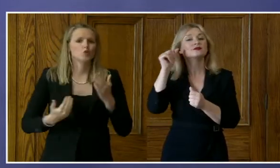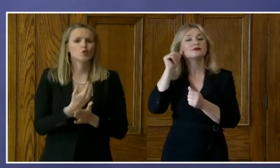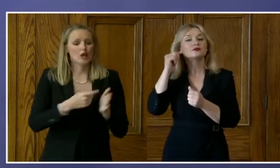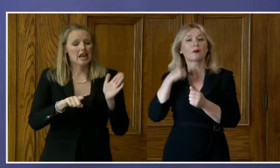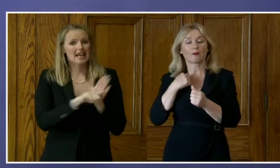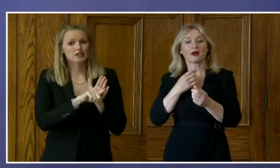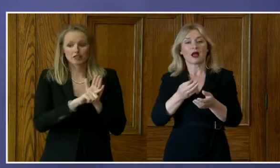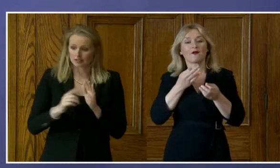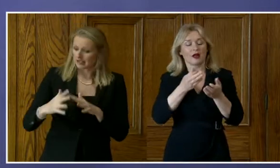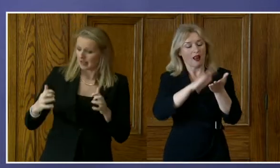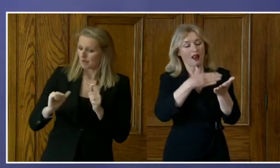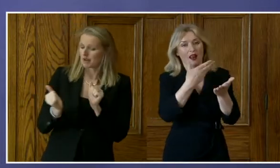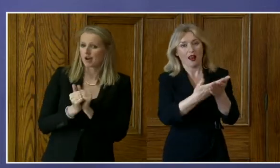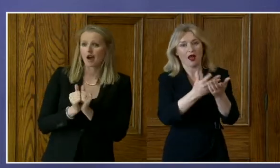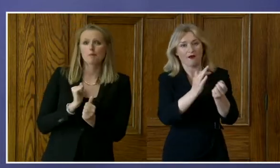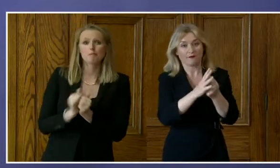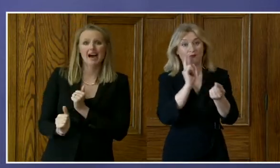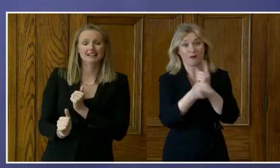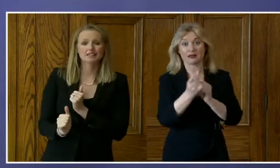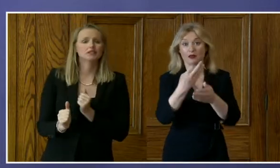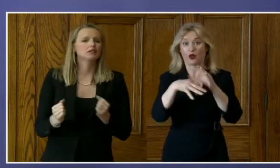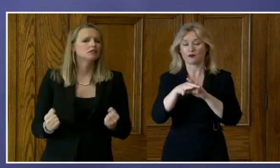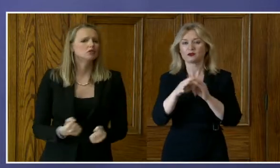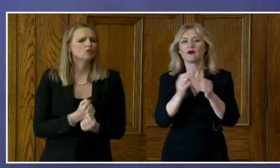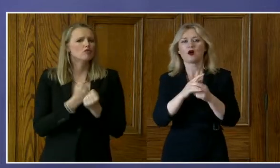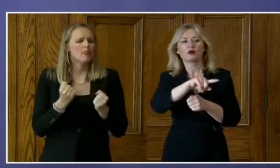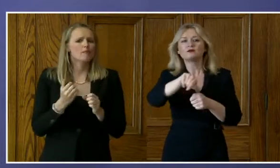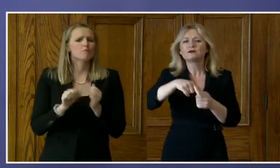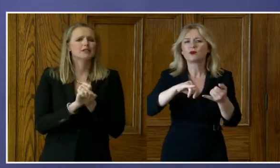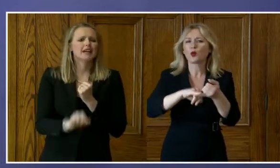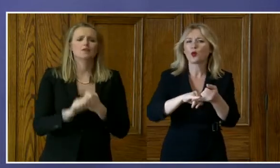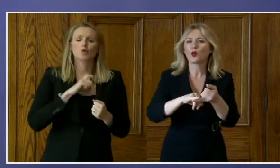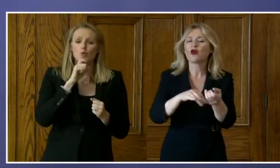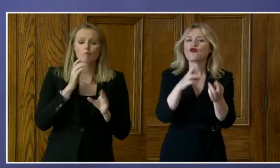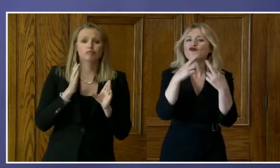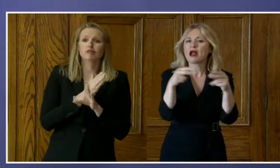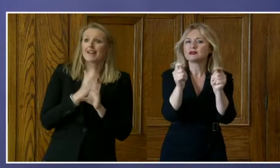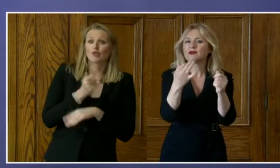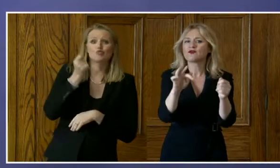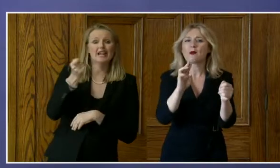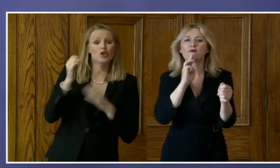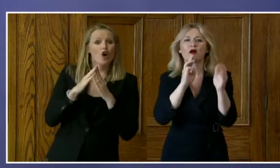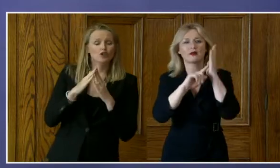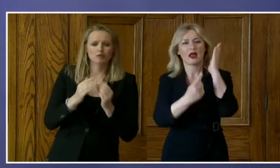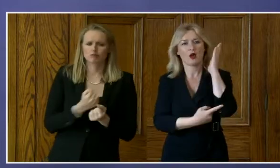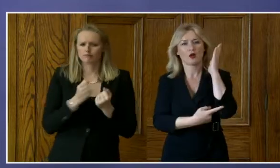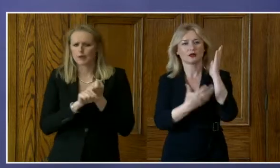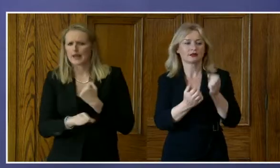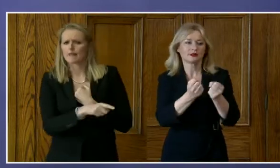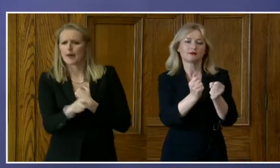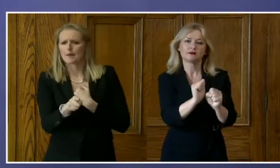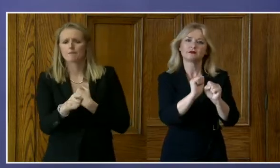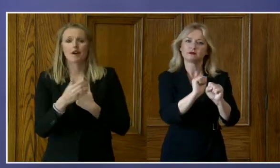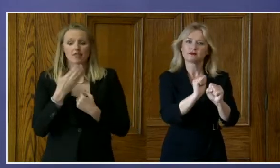the Assembly to strengthen the protections to private renters during the COVID-19 crisis. And I thank my